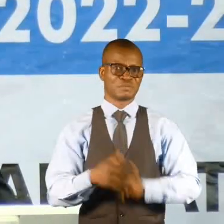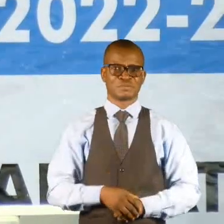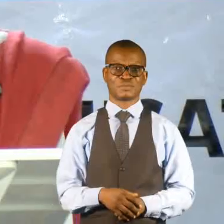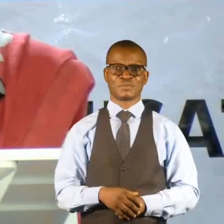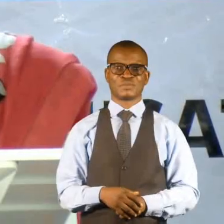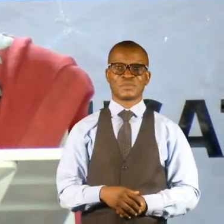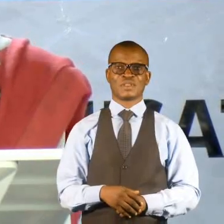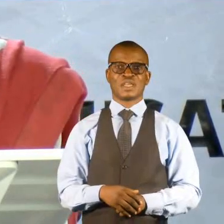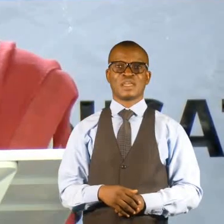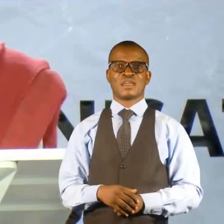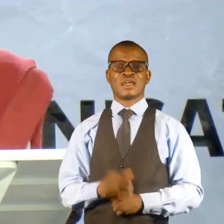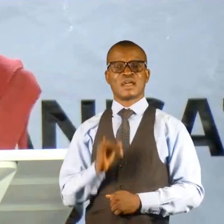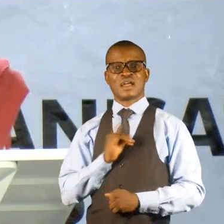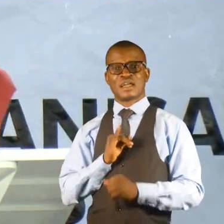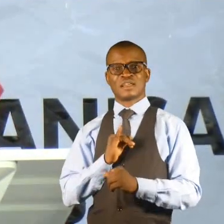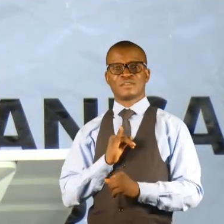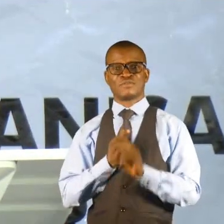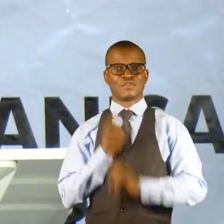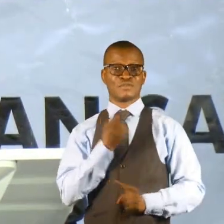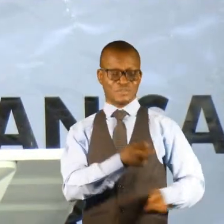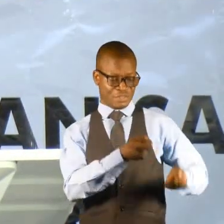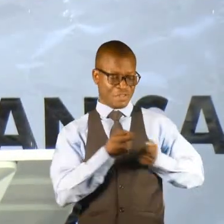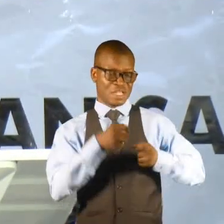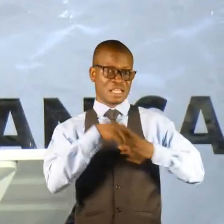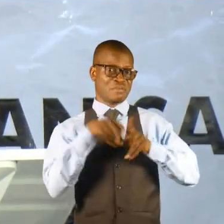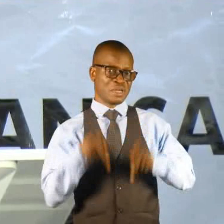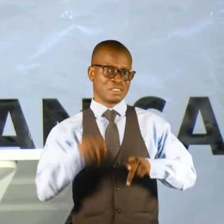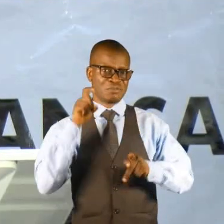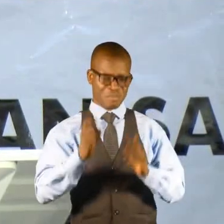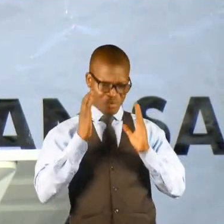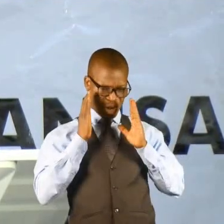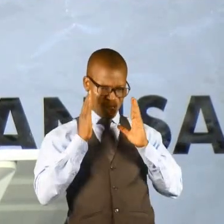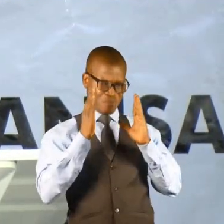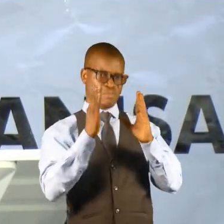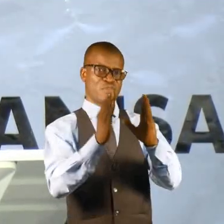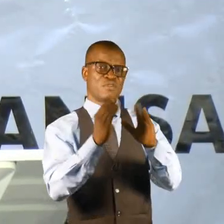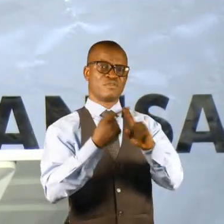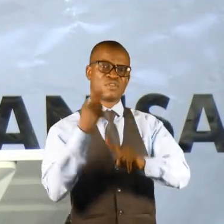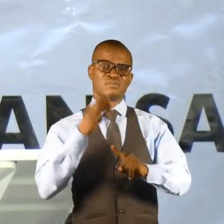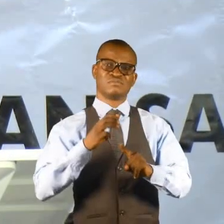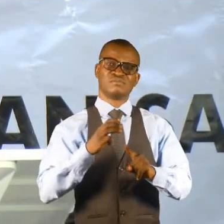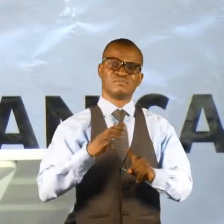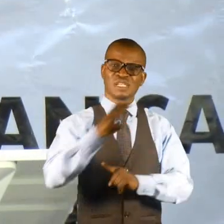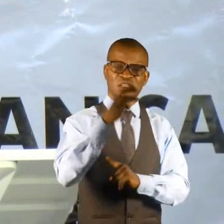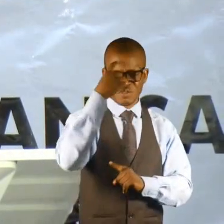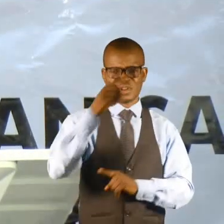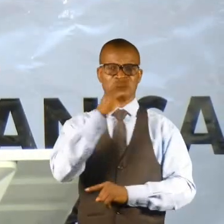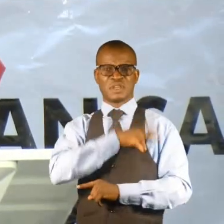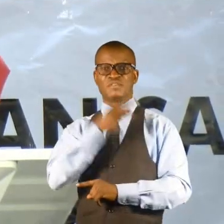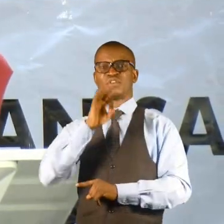messages. IOM operates from the outset that trafficking in persons needs to be approached within the overall context of managing